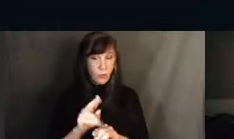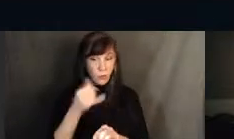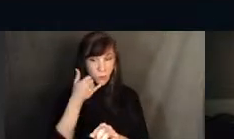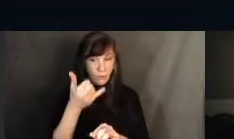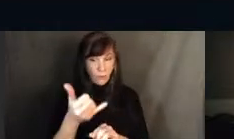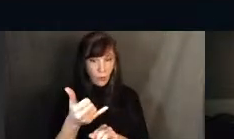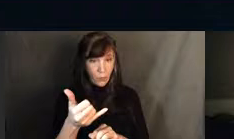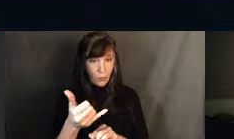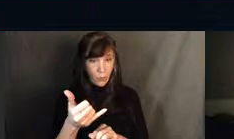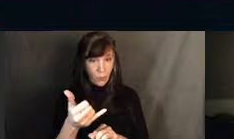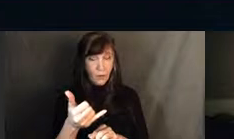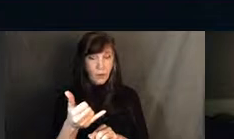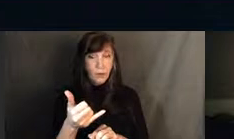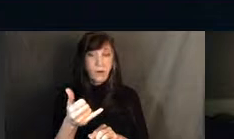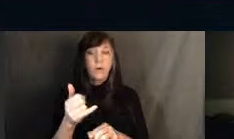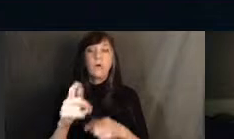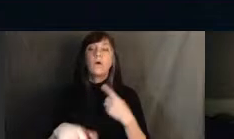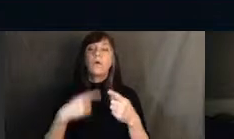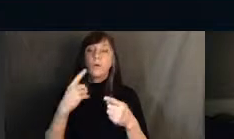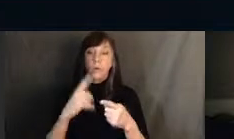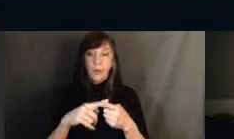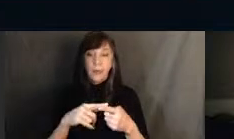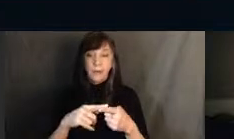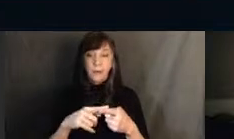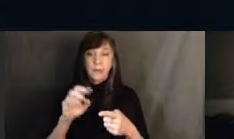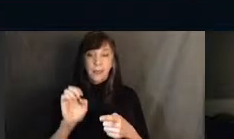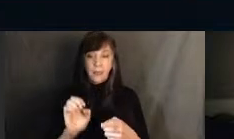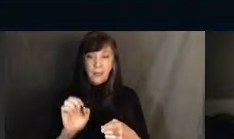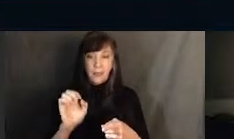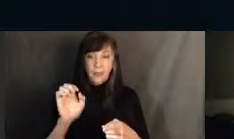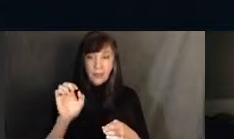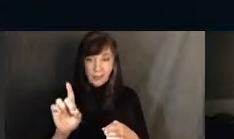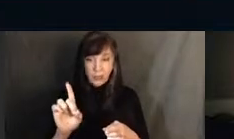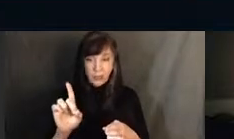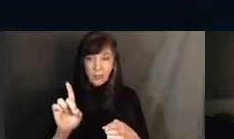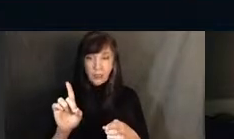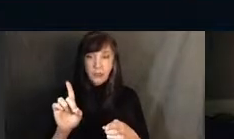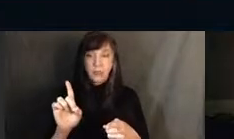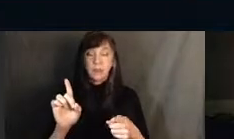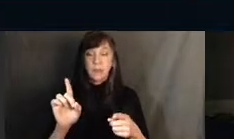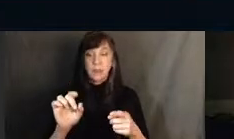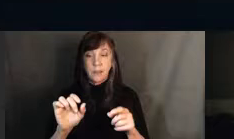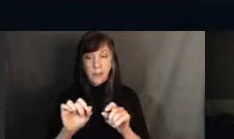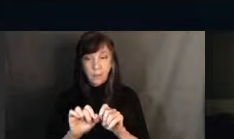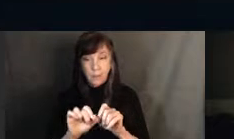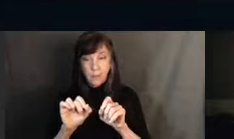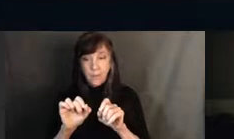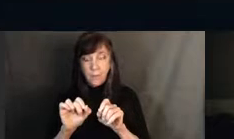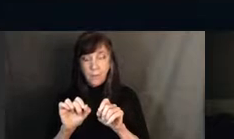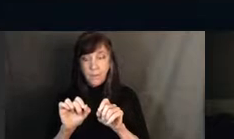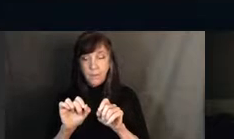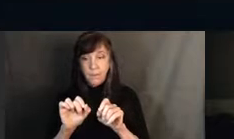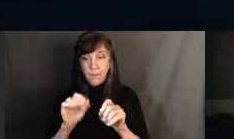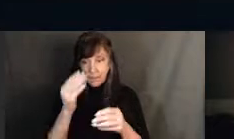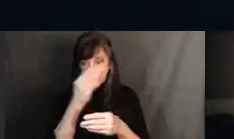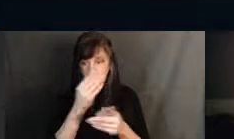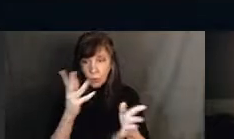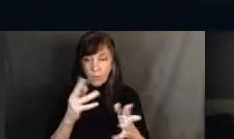needs to do, when there's education that goes out to residents,